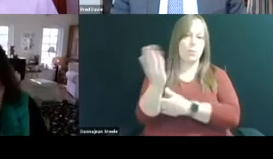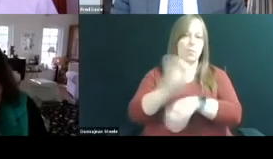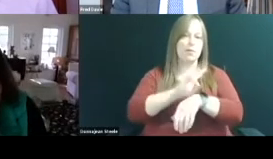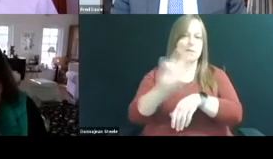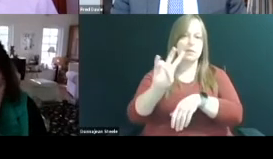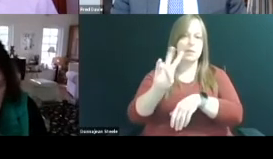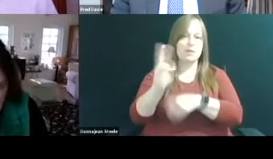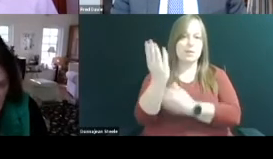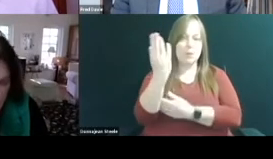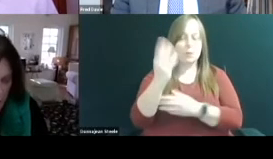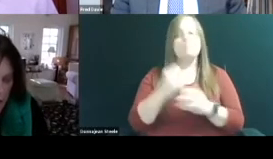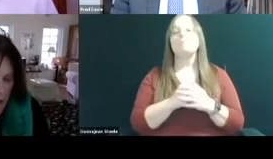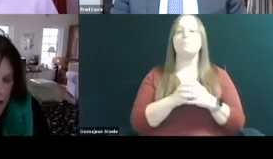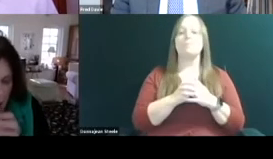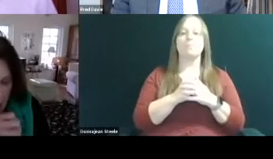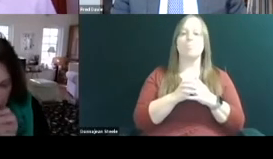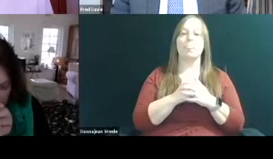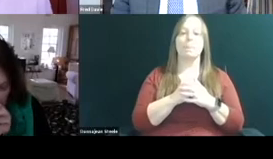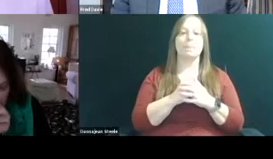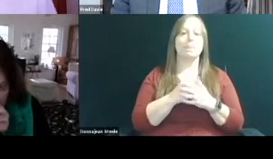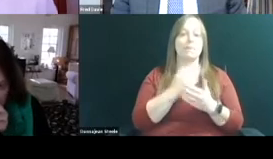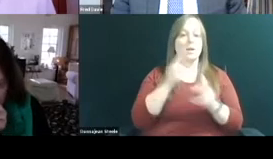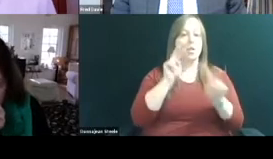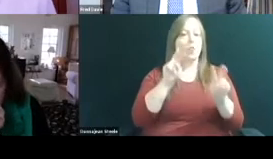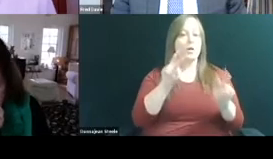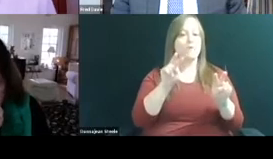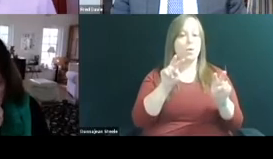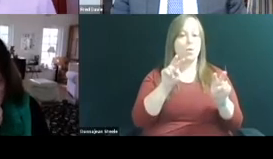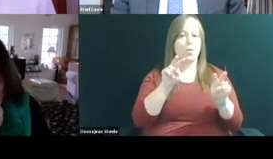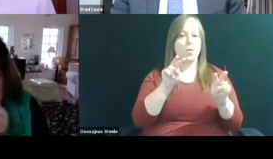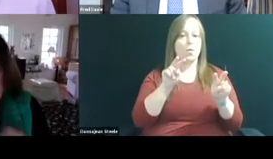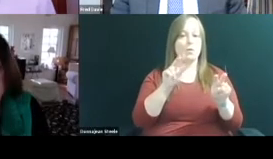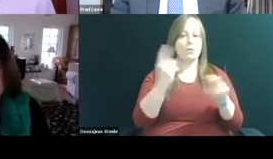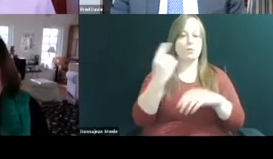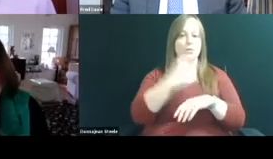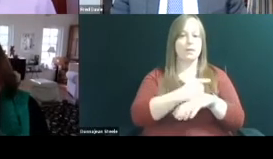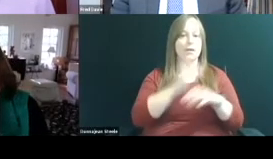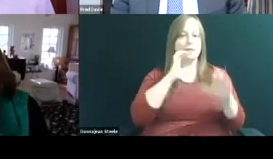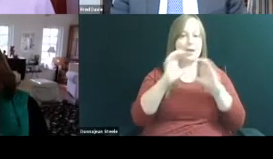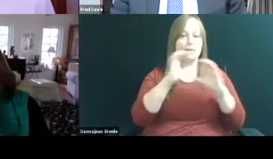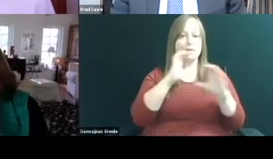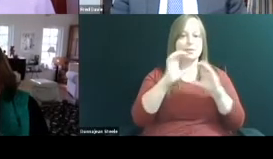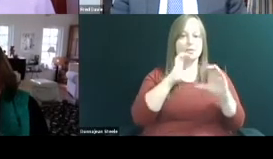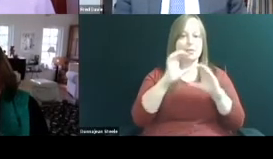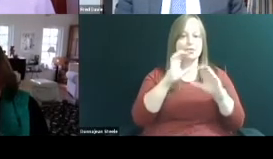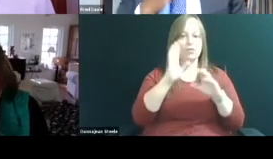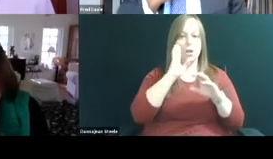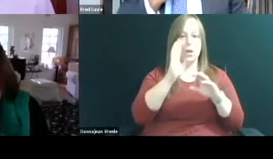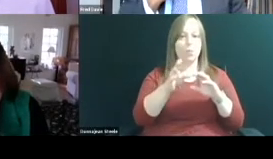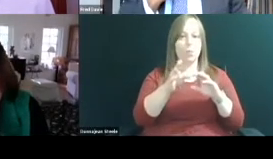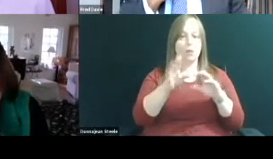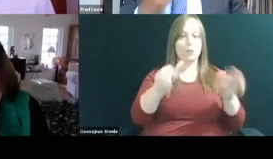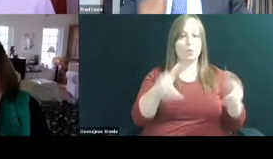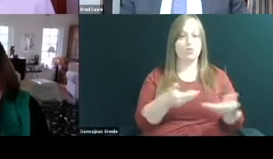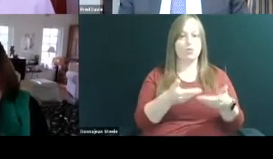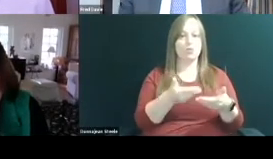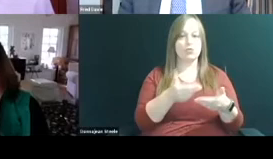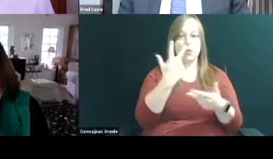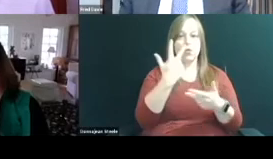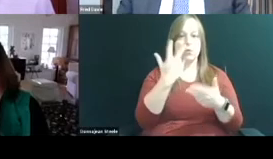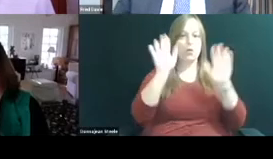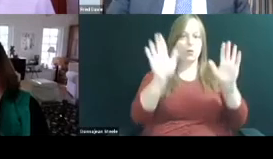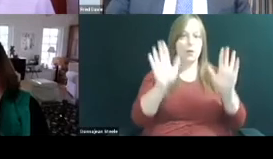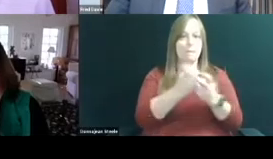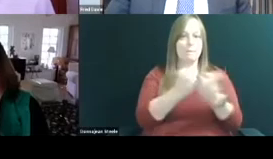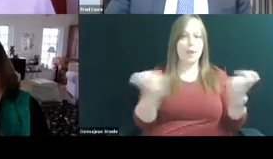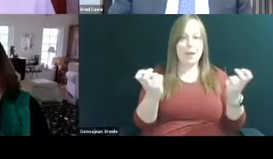7 a.m. Very much looking forward to today's conversation. I'm going to introduce our three great